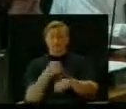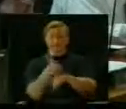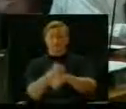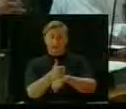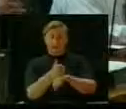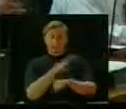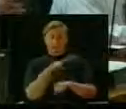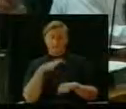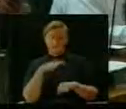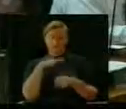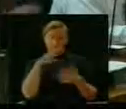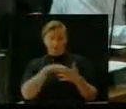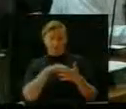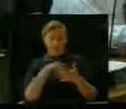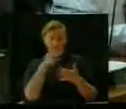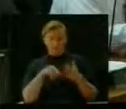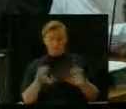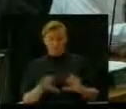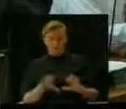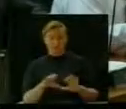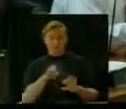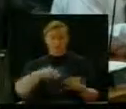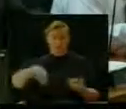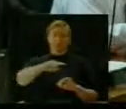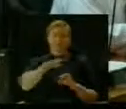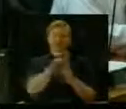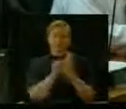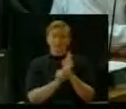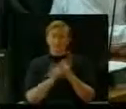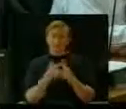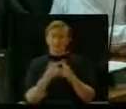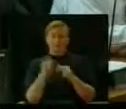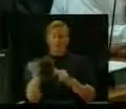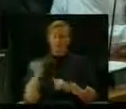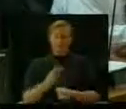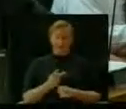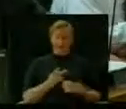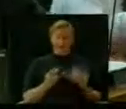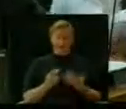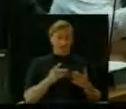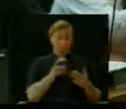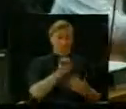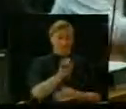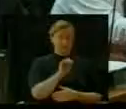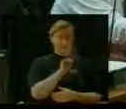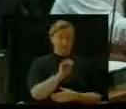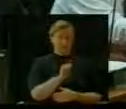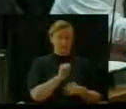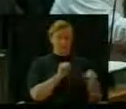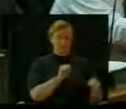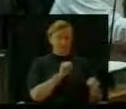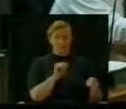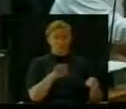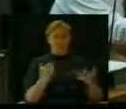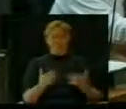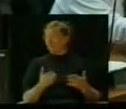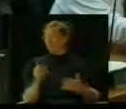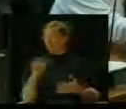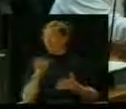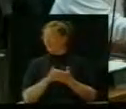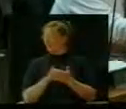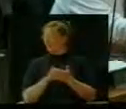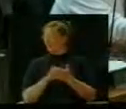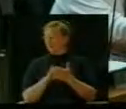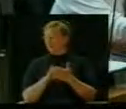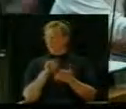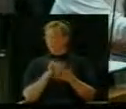people in a committee to study what's being done around the state, to go look at it, and then bring it back to the Ethics Commission. or bring it back to